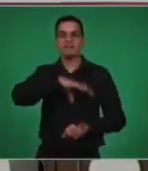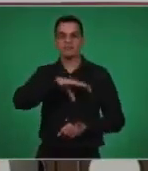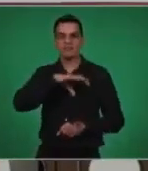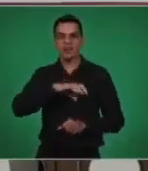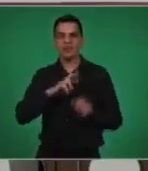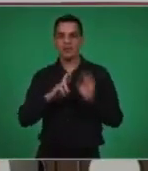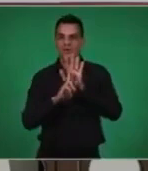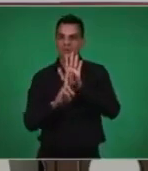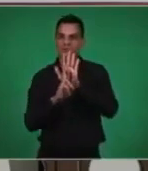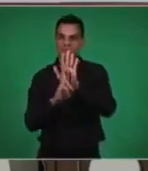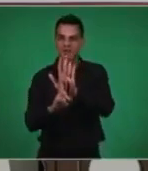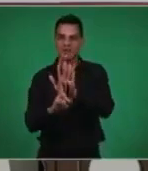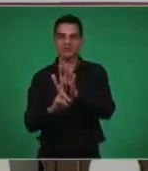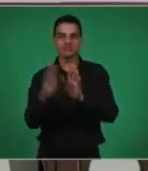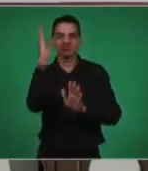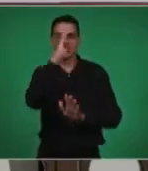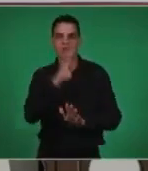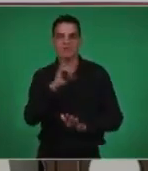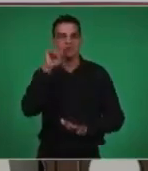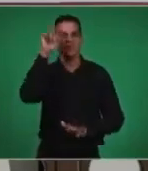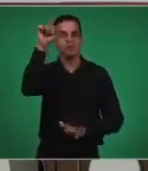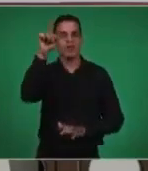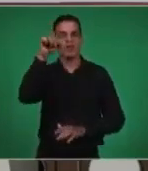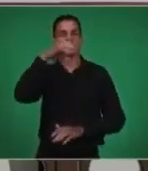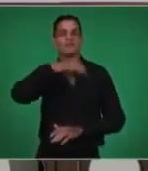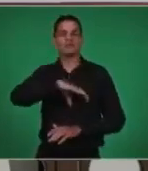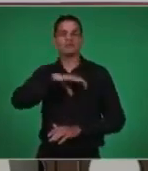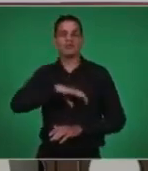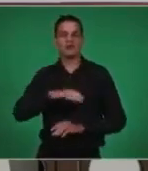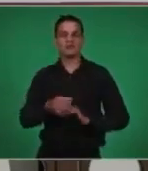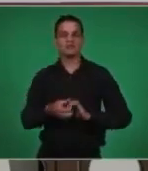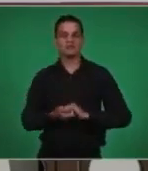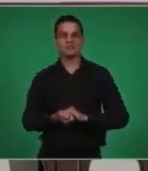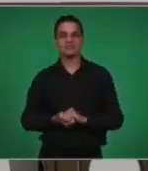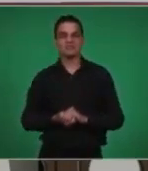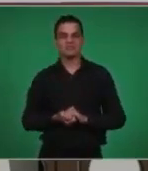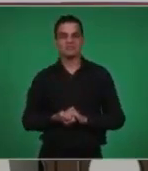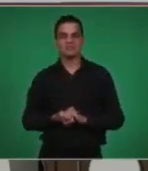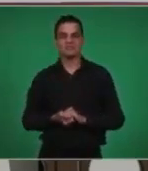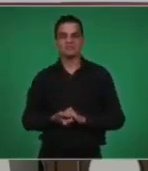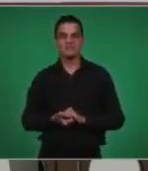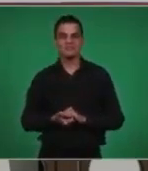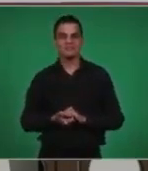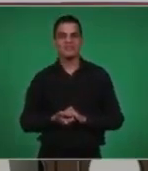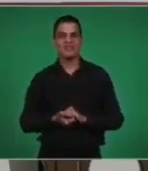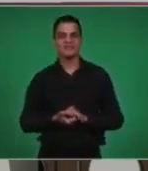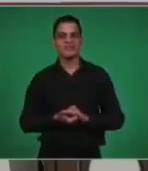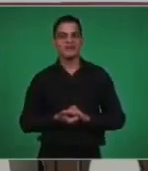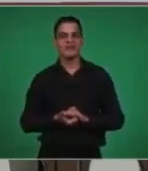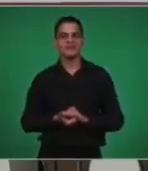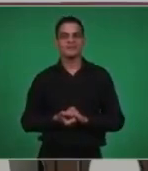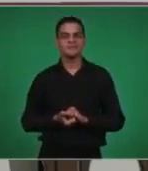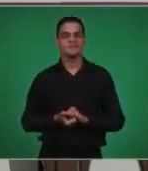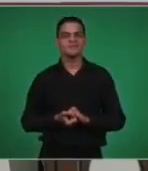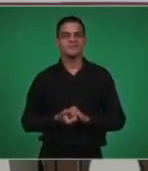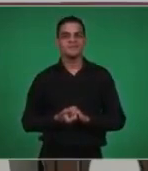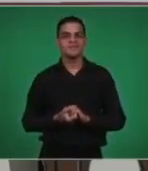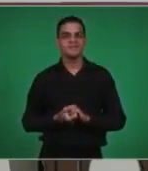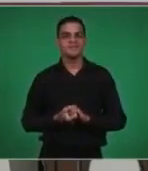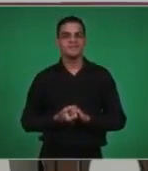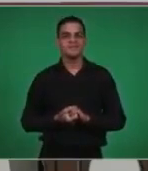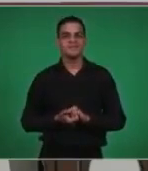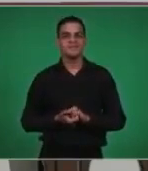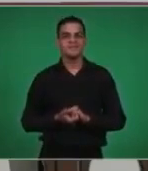paid a high price for this. I don't know how much he received per month because he received this money from the government.